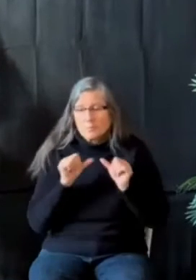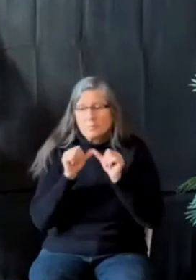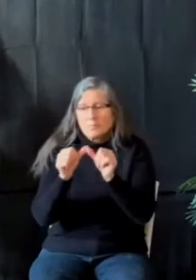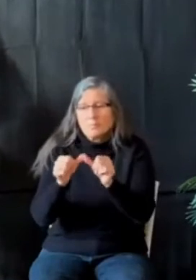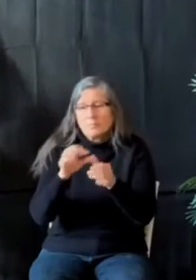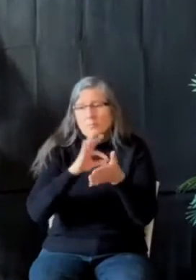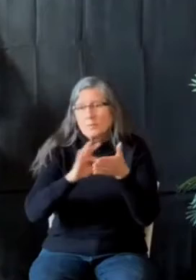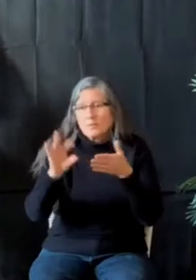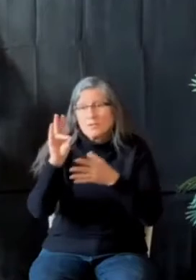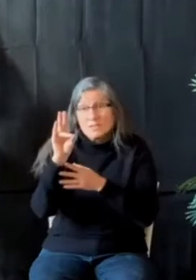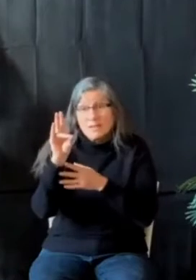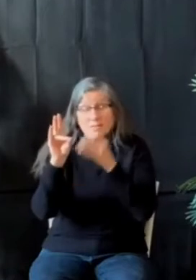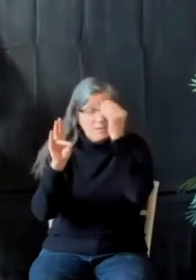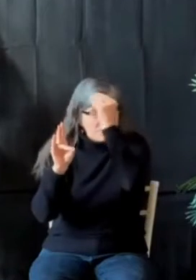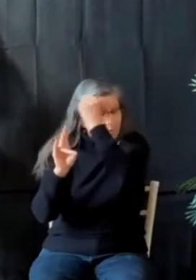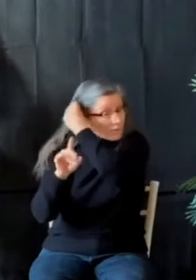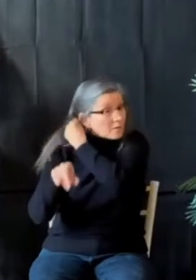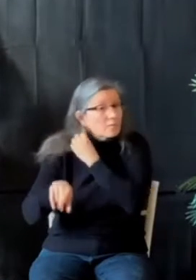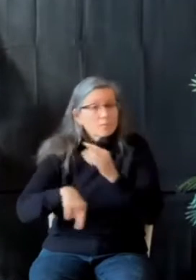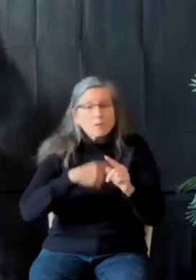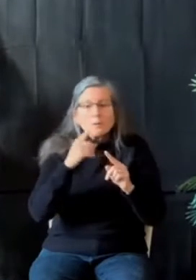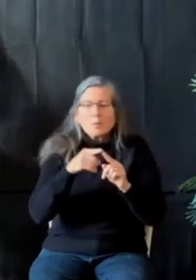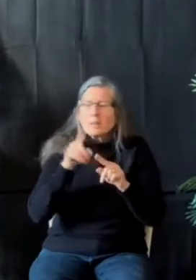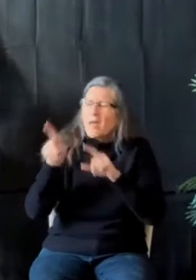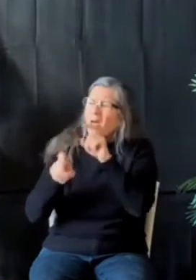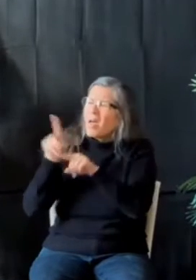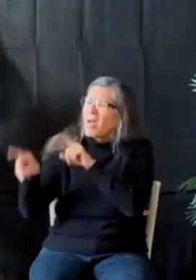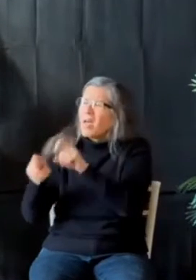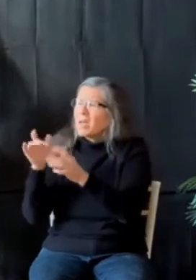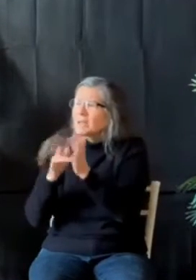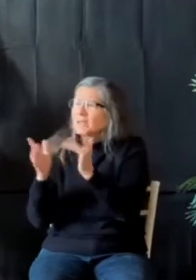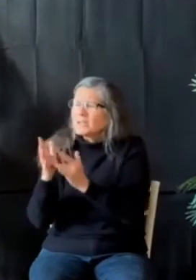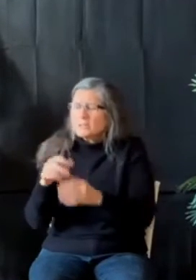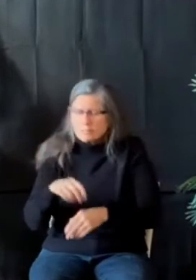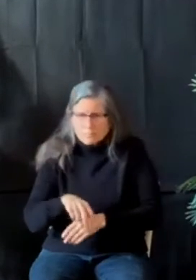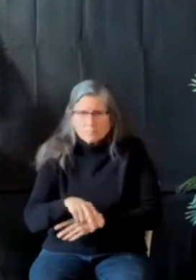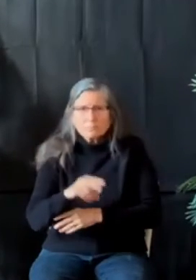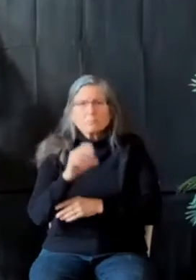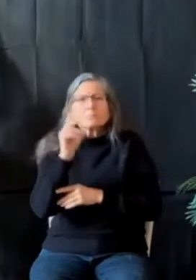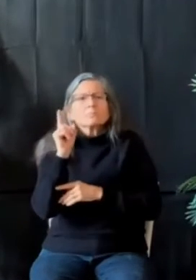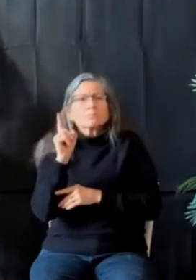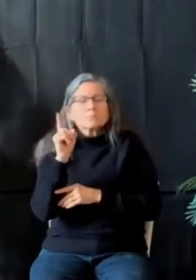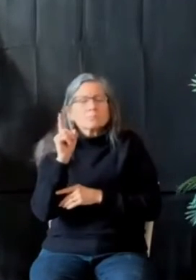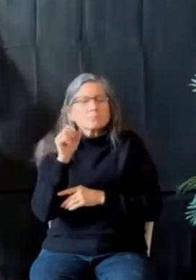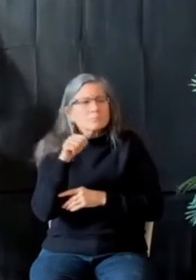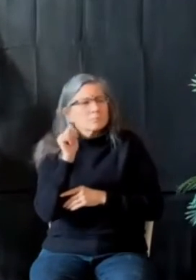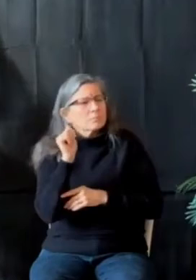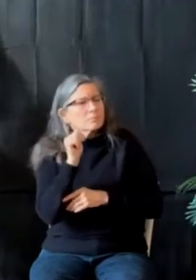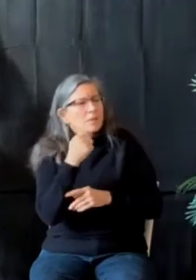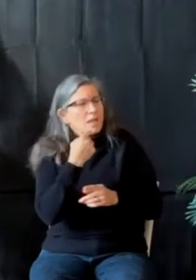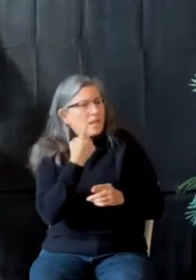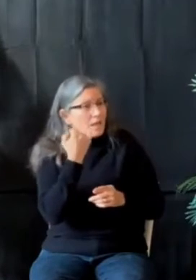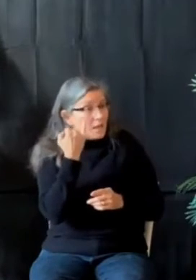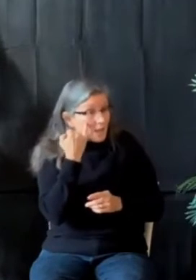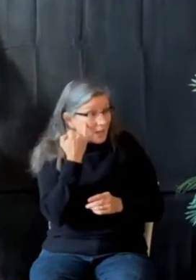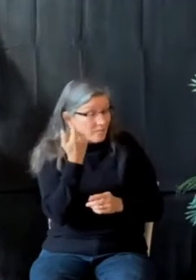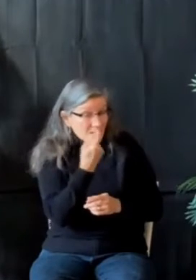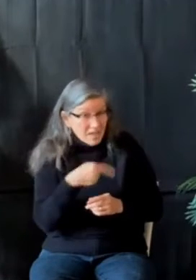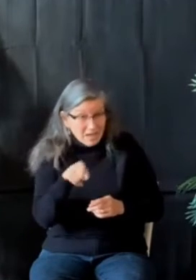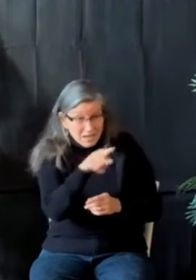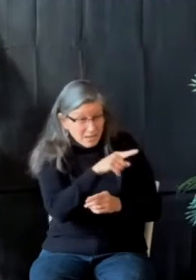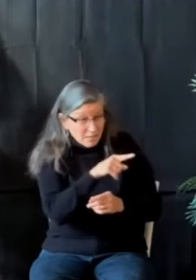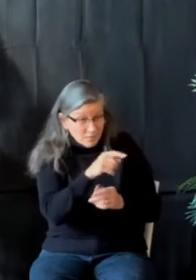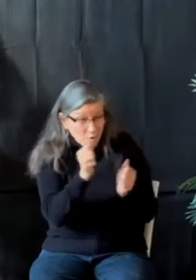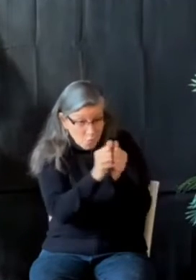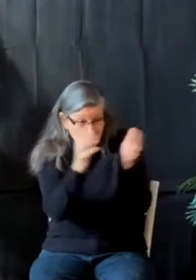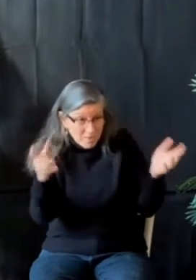Continuing in verse 7, it says, when they kept on questioning him, he straightened up and said to them, if any one of you is